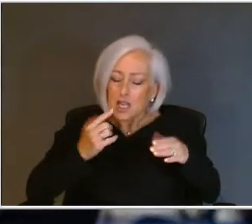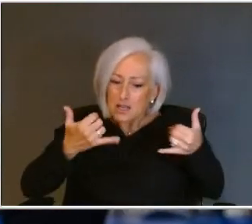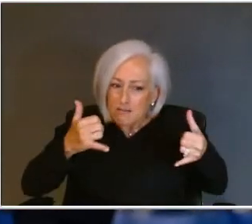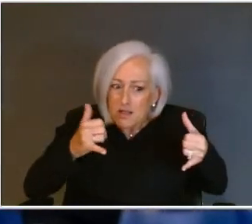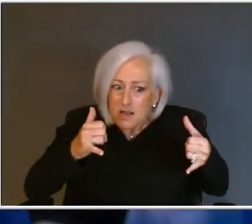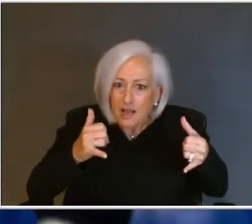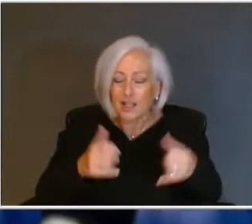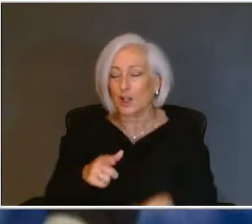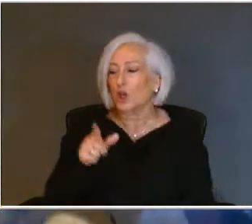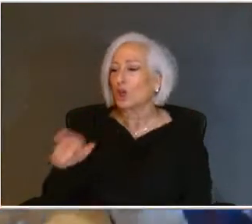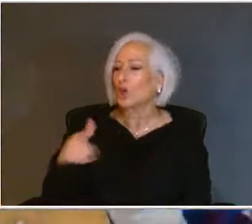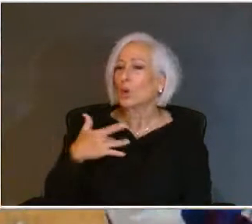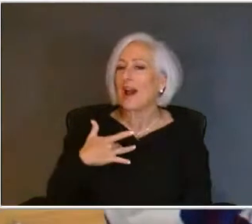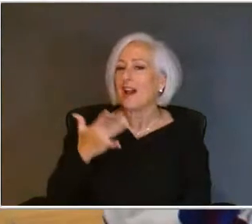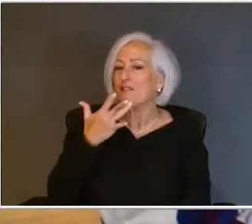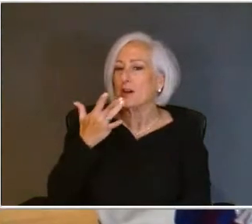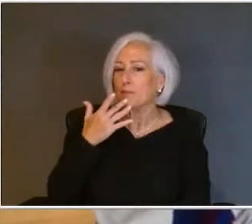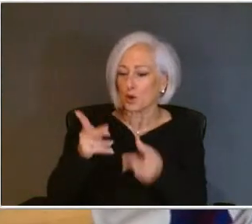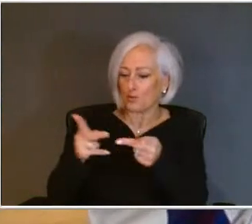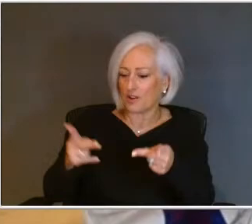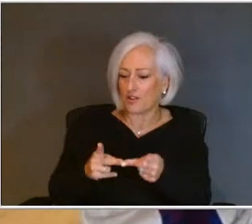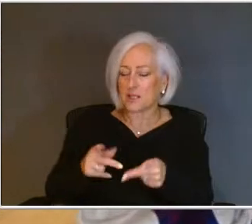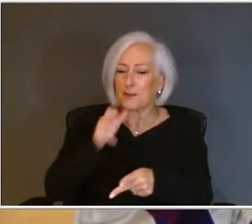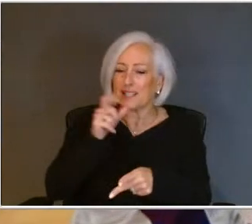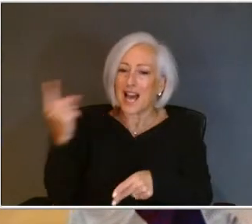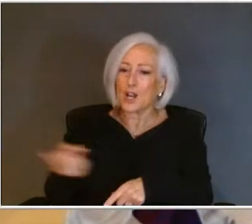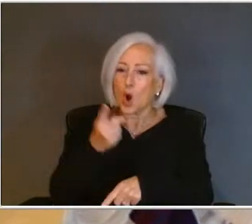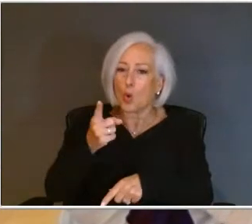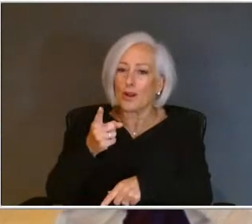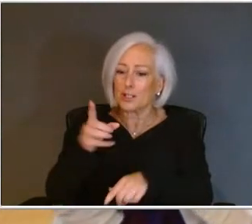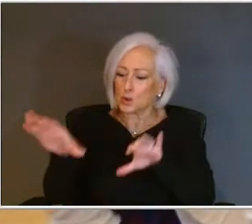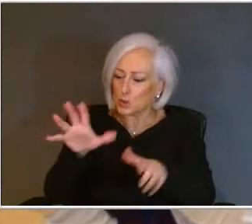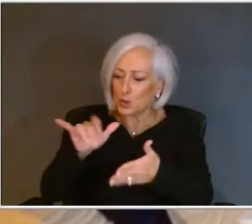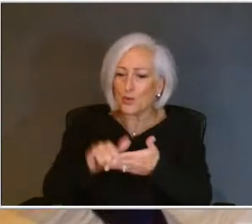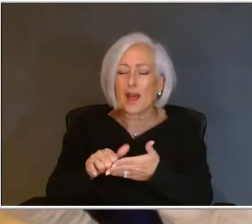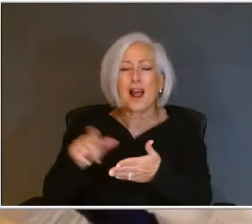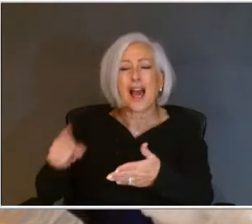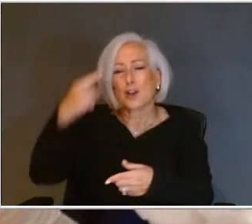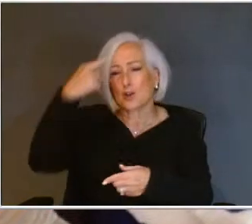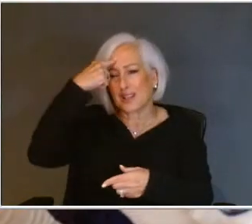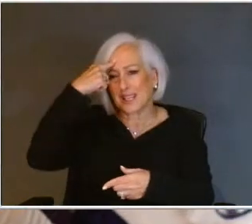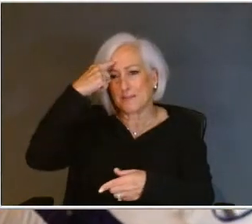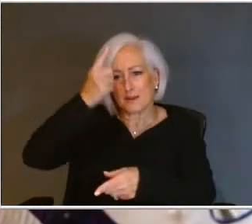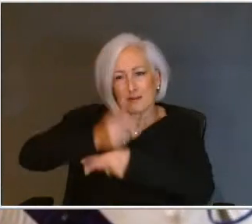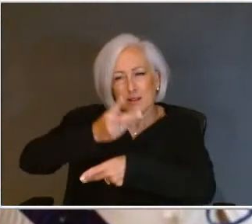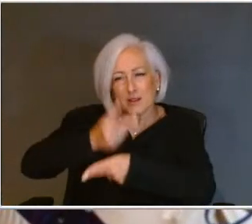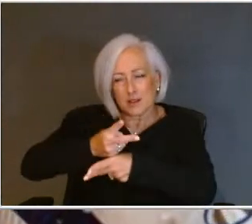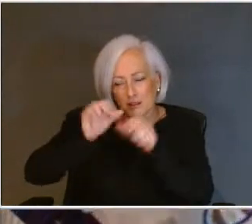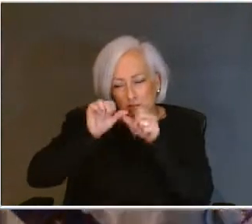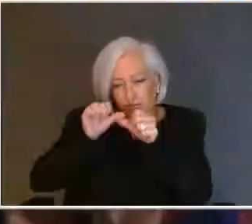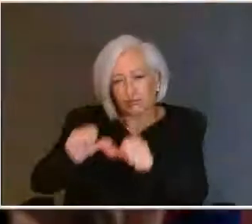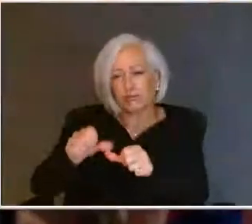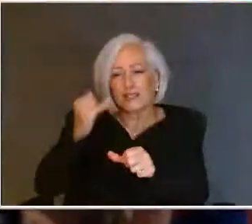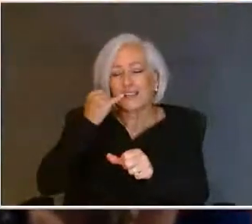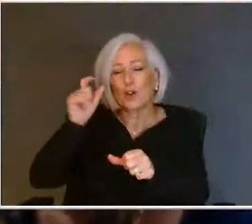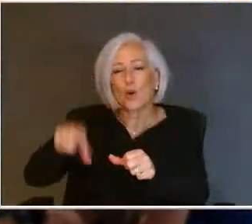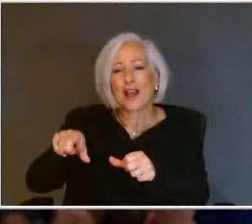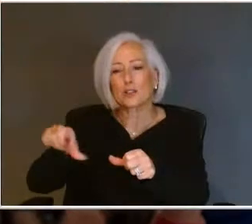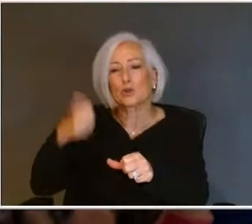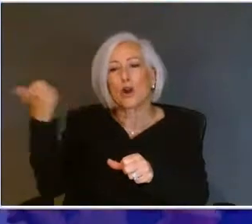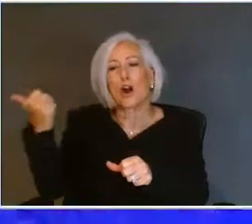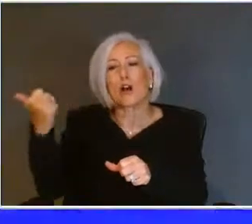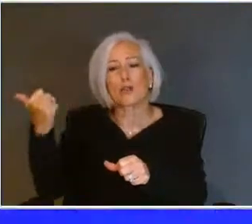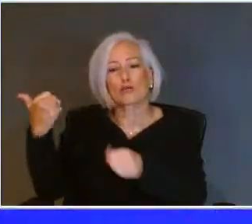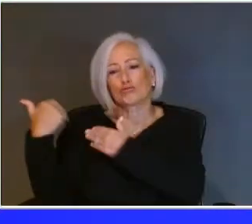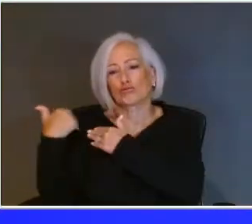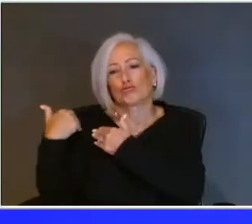court, but you didn't always get to play that position, as you told us. How did you keep your mind right when the coach asked you to do something else for the team? I think just